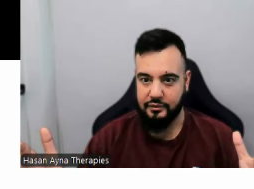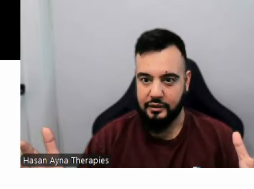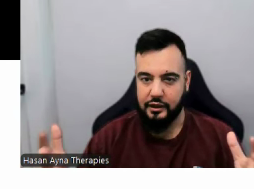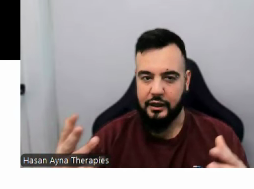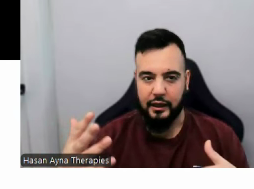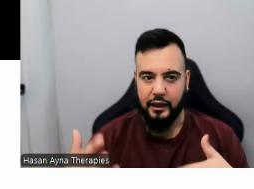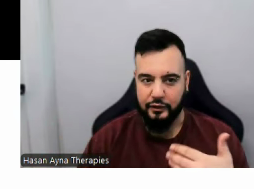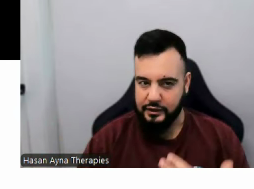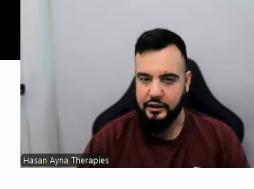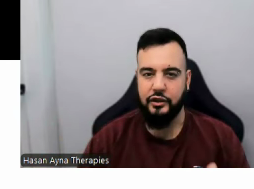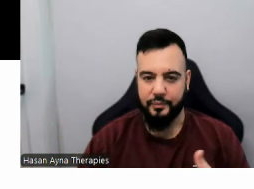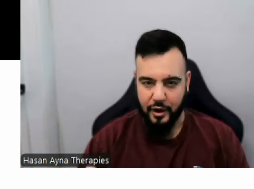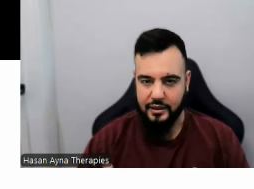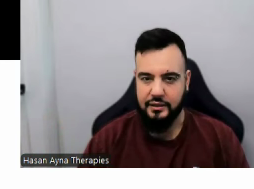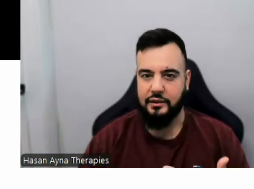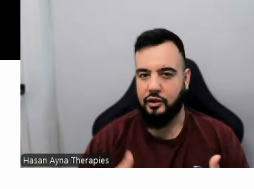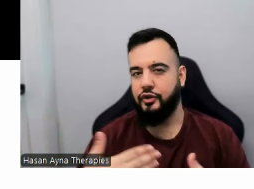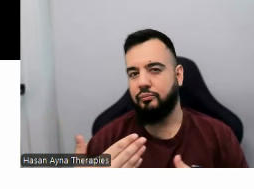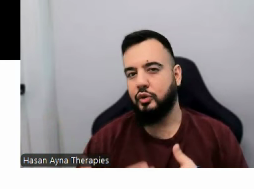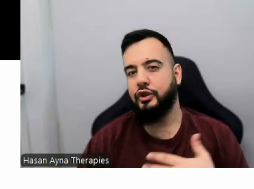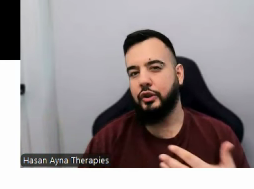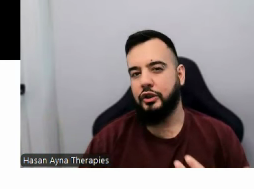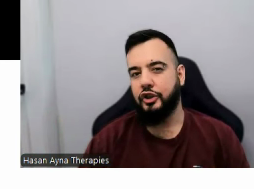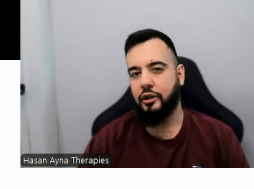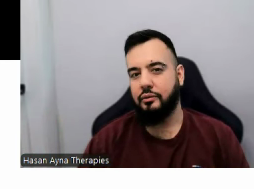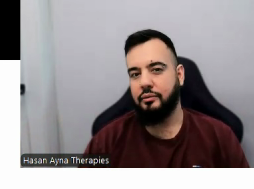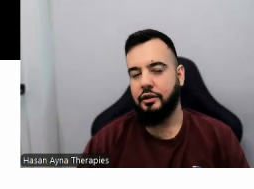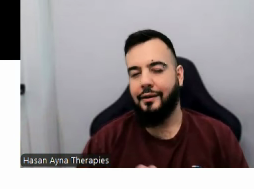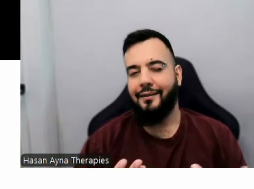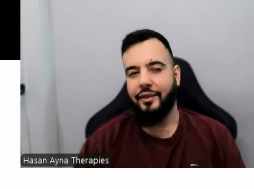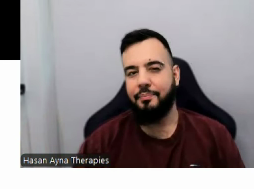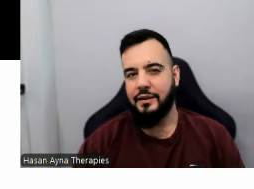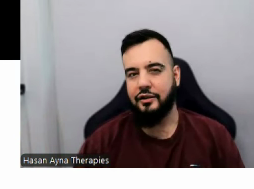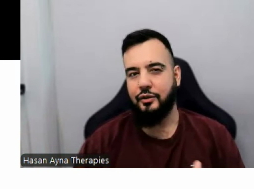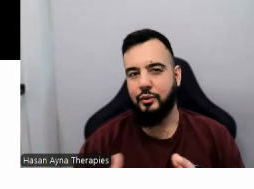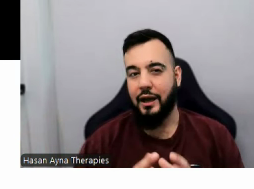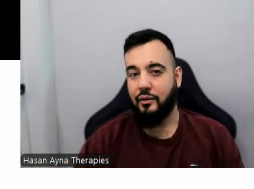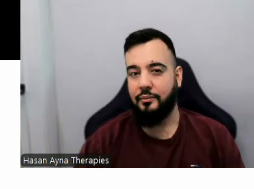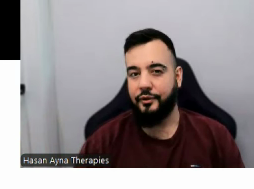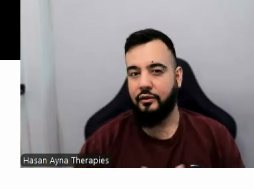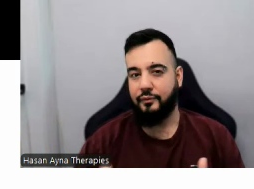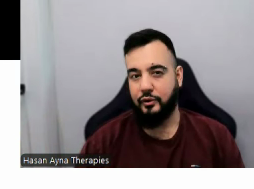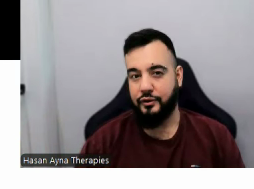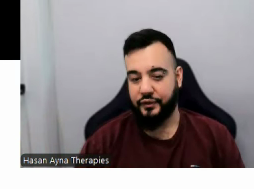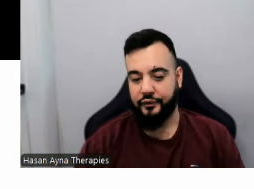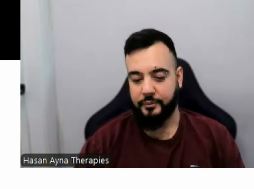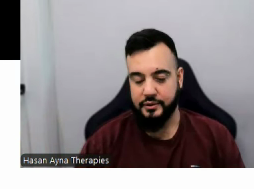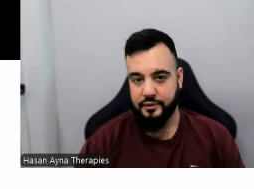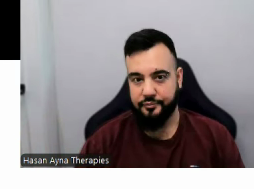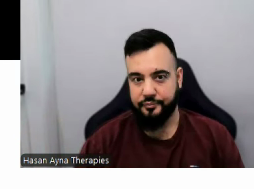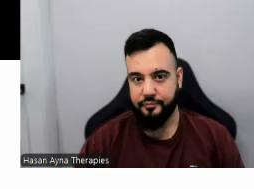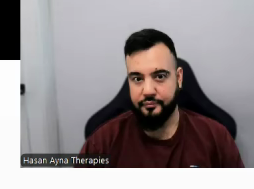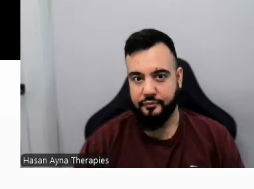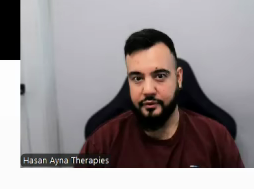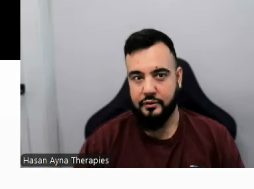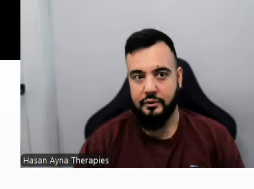characters, and continue to practice it, because the more that you can show, the better your outcomes are for your